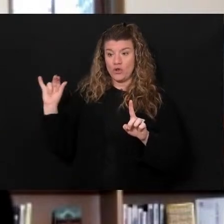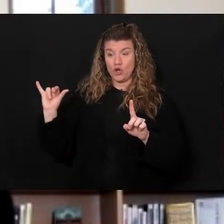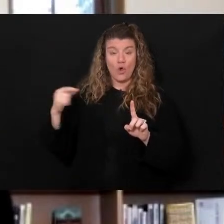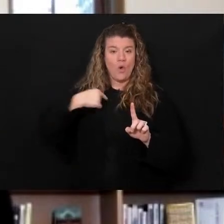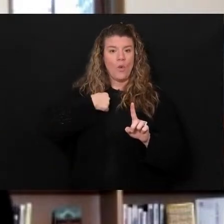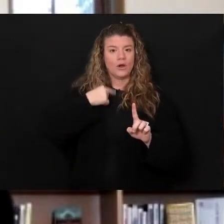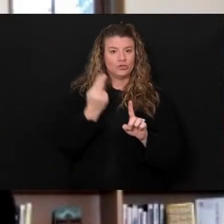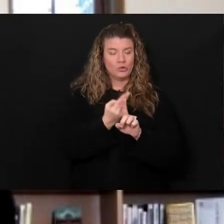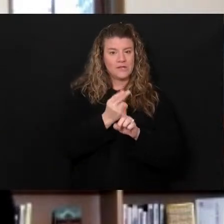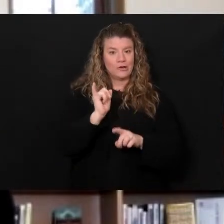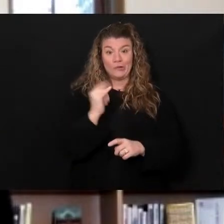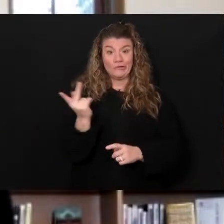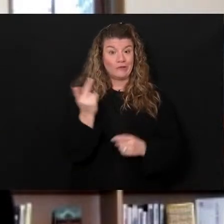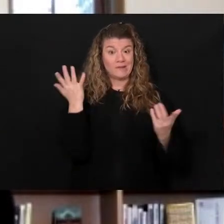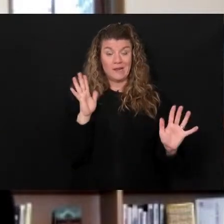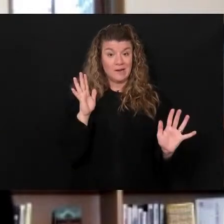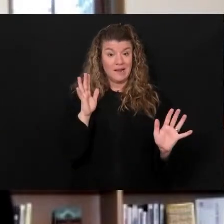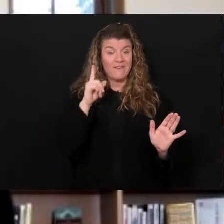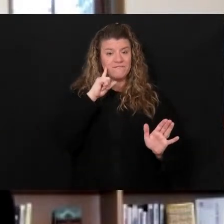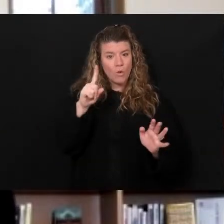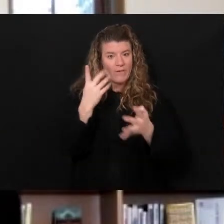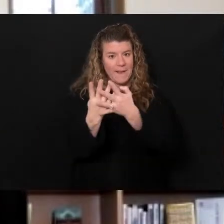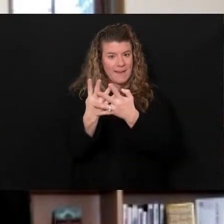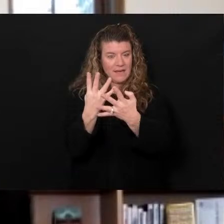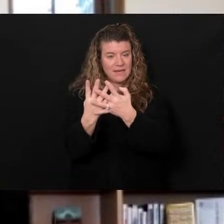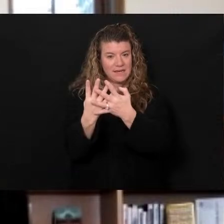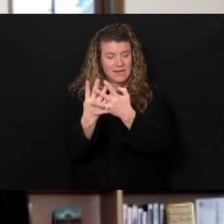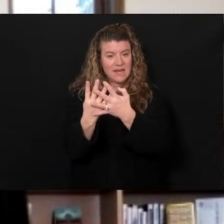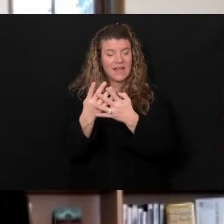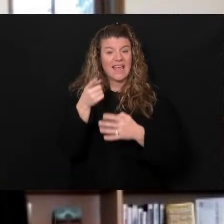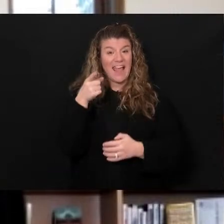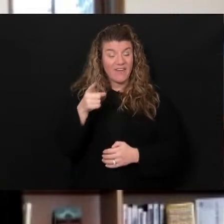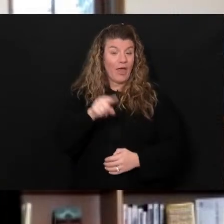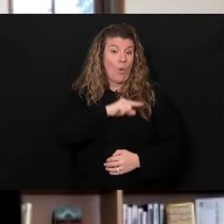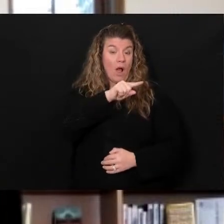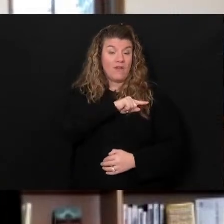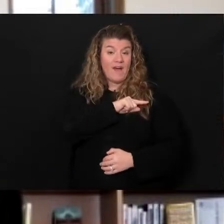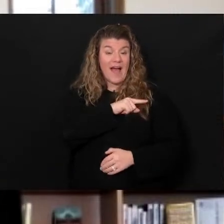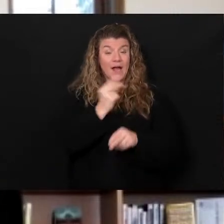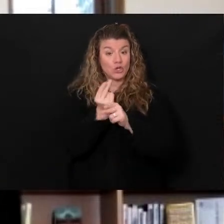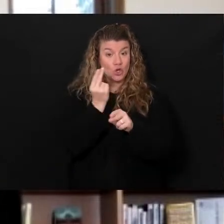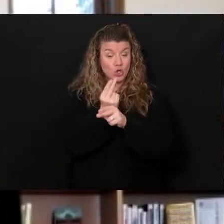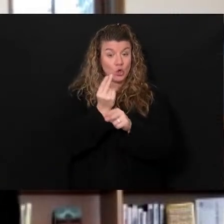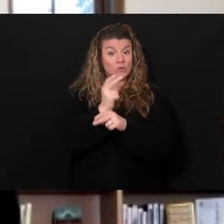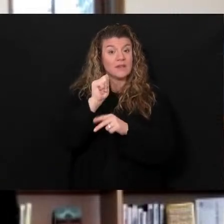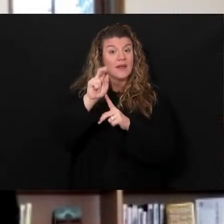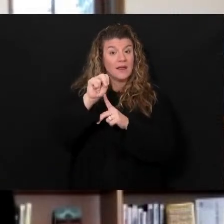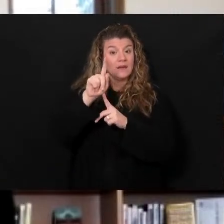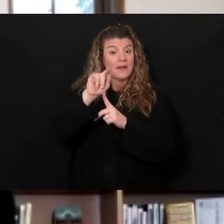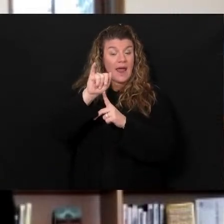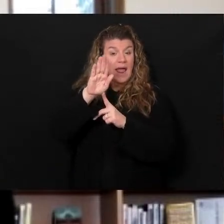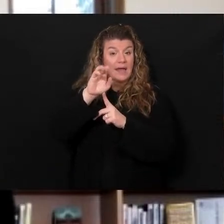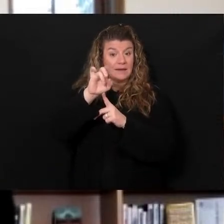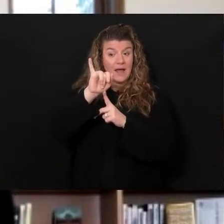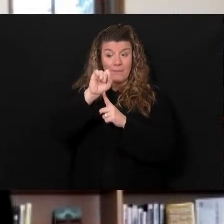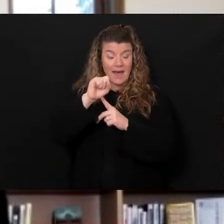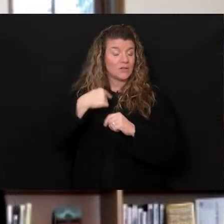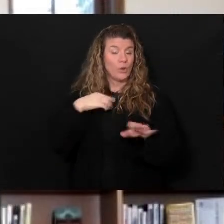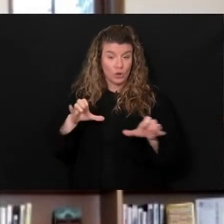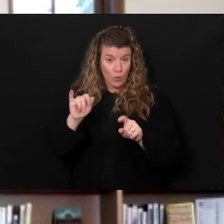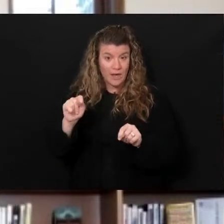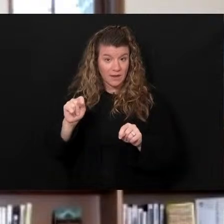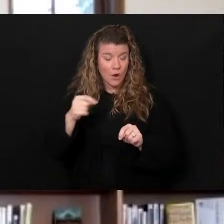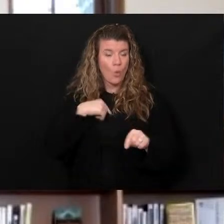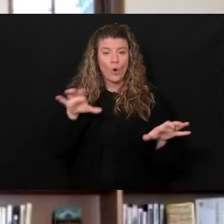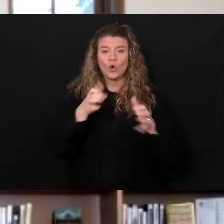that for any inmate that does qualify to use a monoclonal antibody. So we are doing everything we can